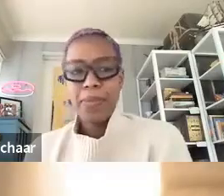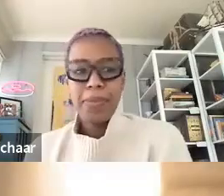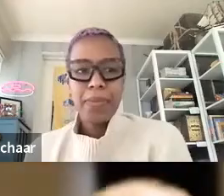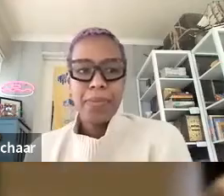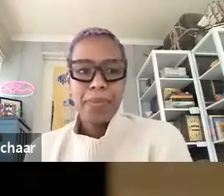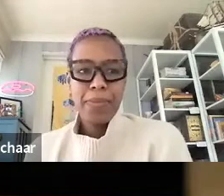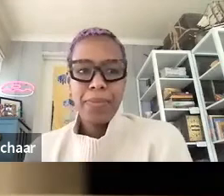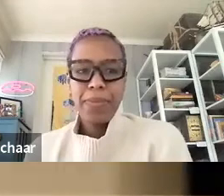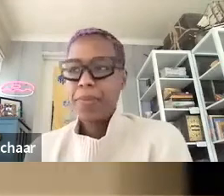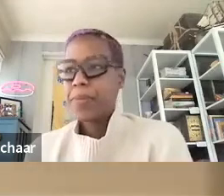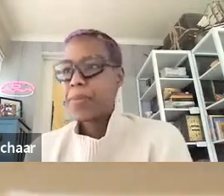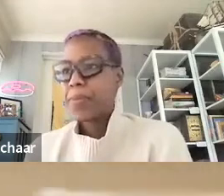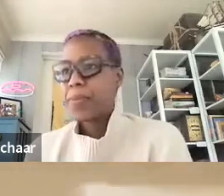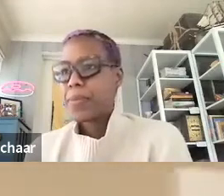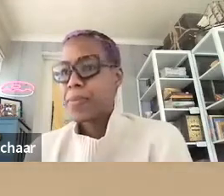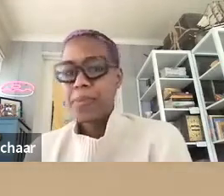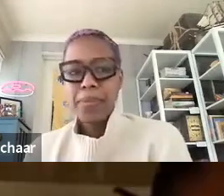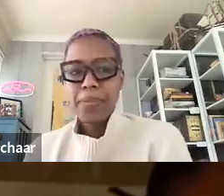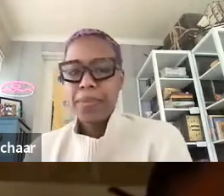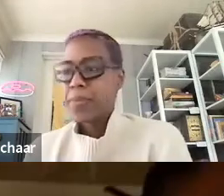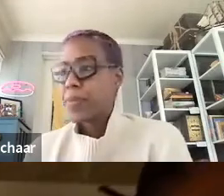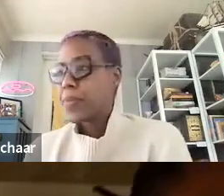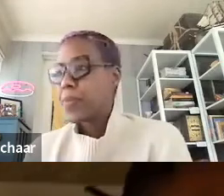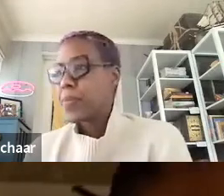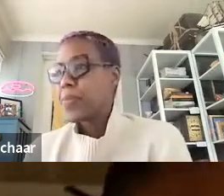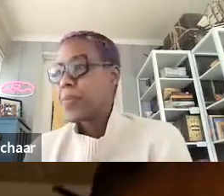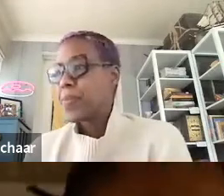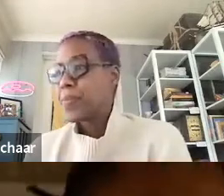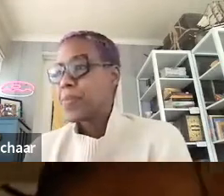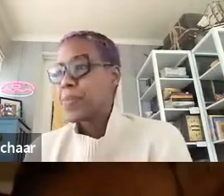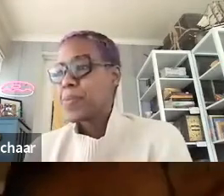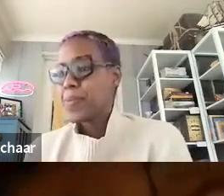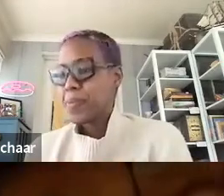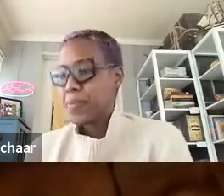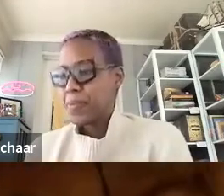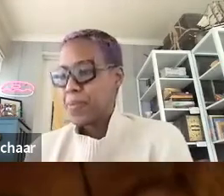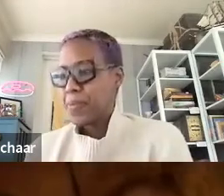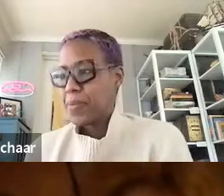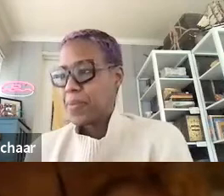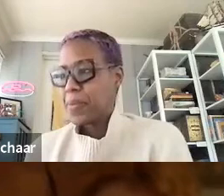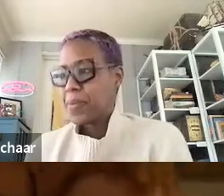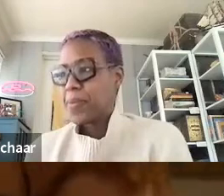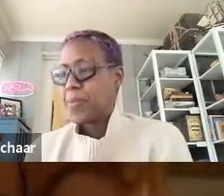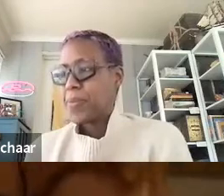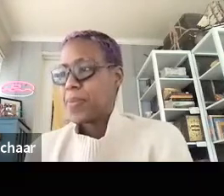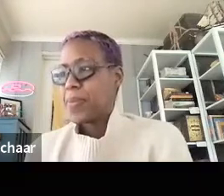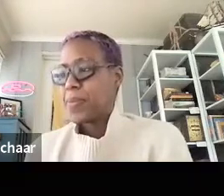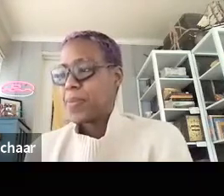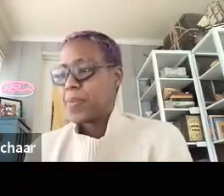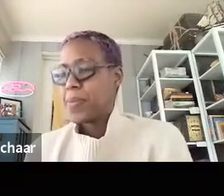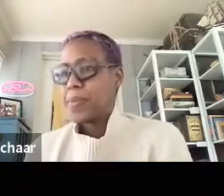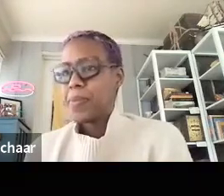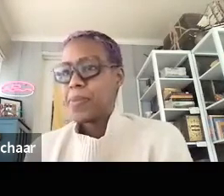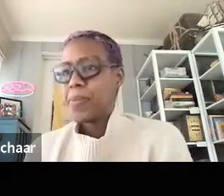How could it be dystopian? Dictators could use it. How so? They're not feeling emotional damage and there's no consequence